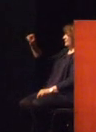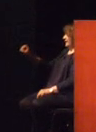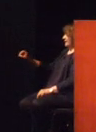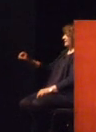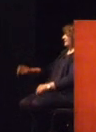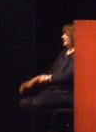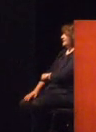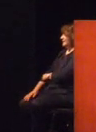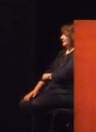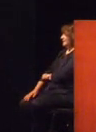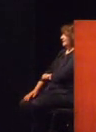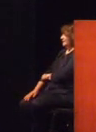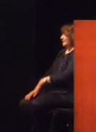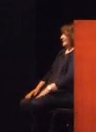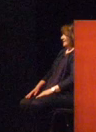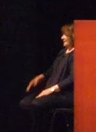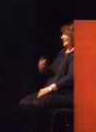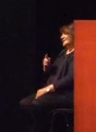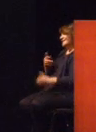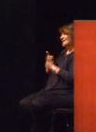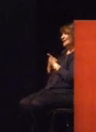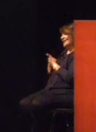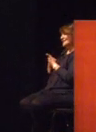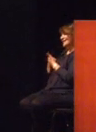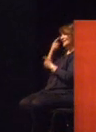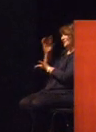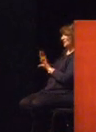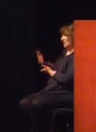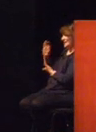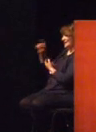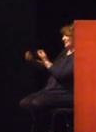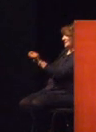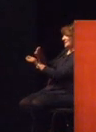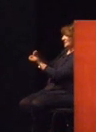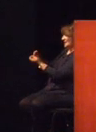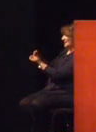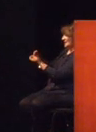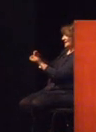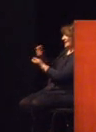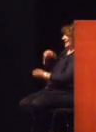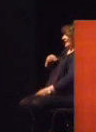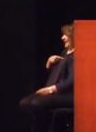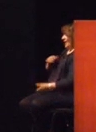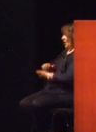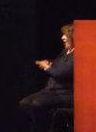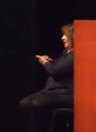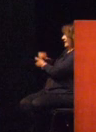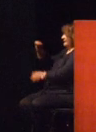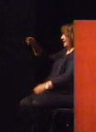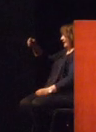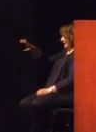35%. And this is challenging for Cuesta in particular, our colleagues at Allen Hancock, some of the